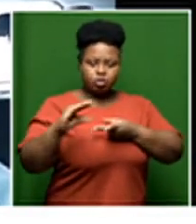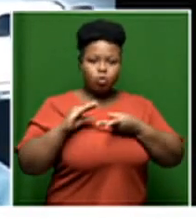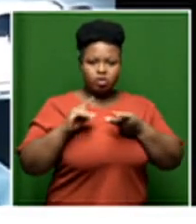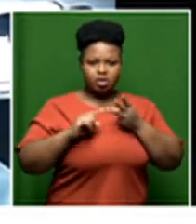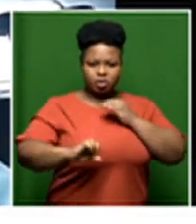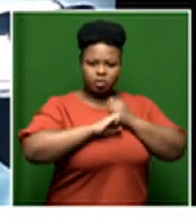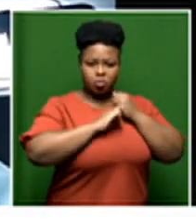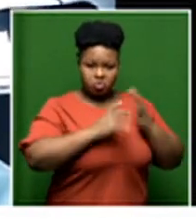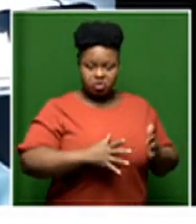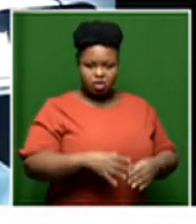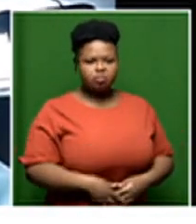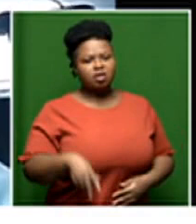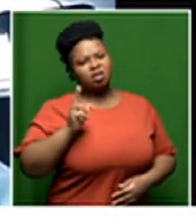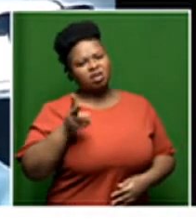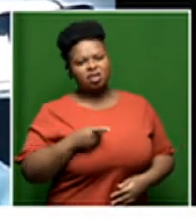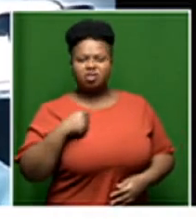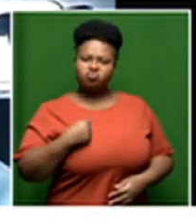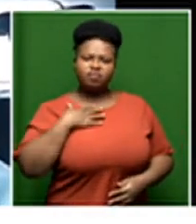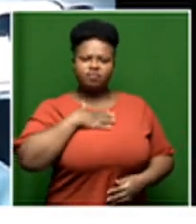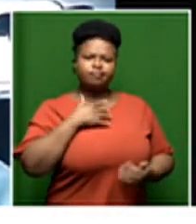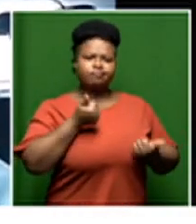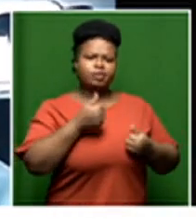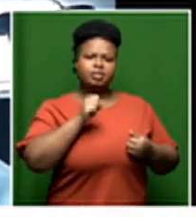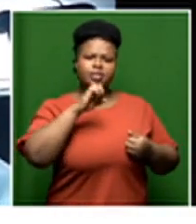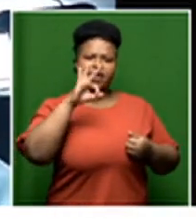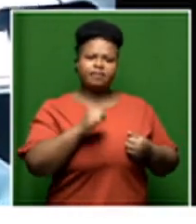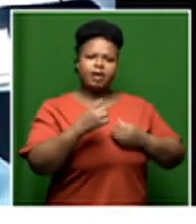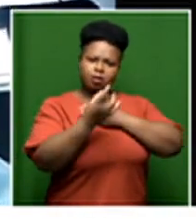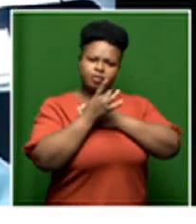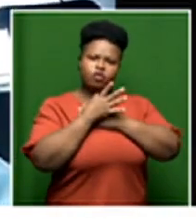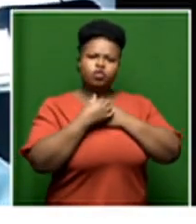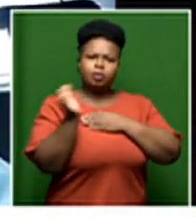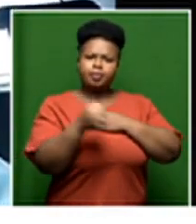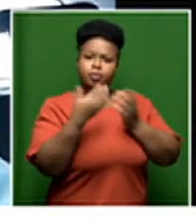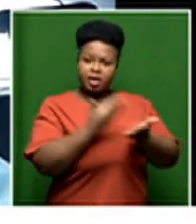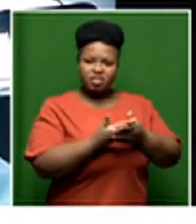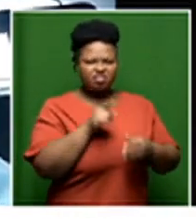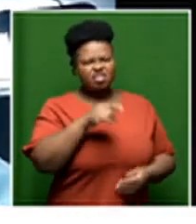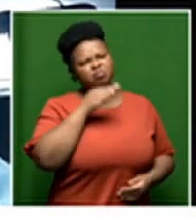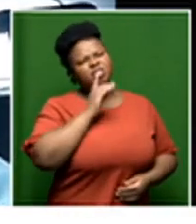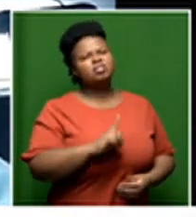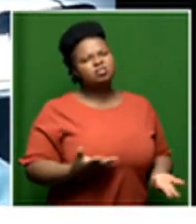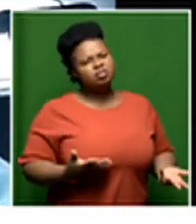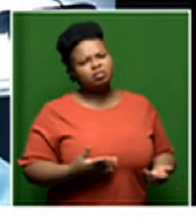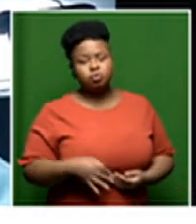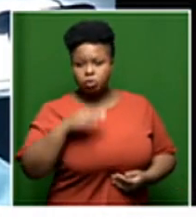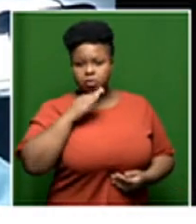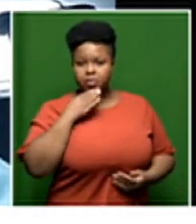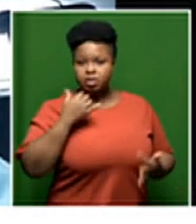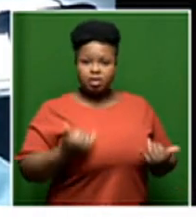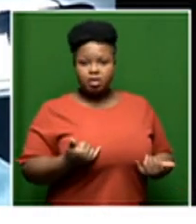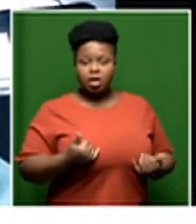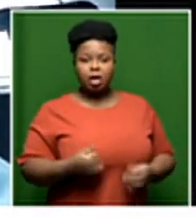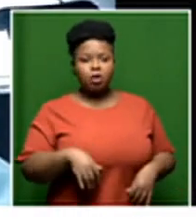and supporters. We've also sought necessary clearances from the South African Football Association on his appointment. So what does this actually mean? Does that mean with